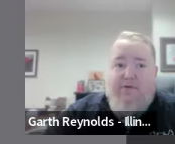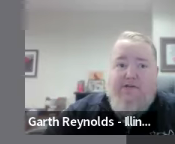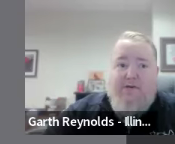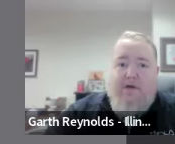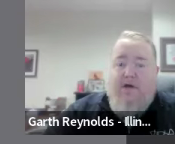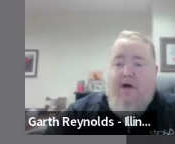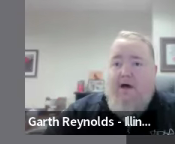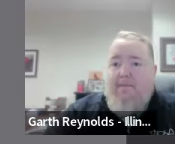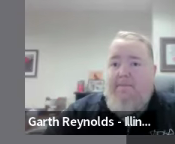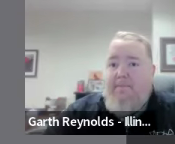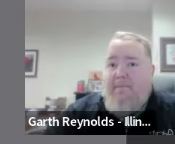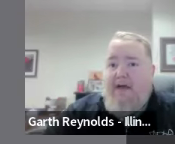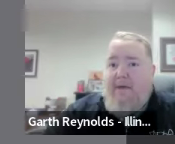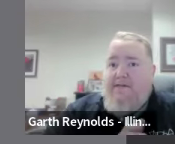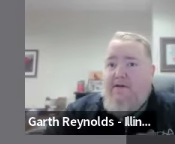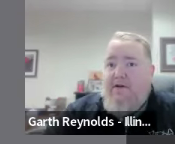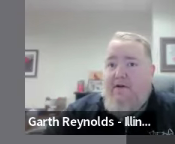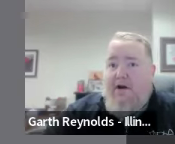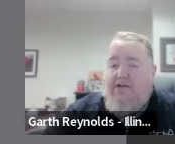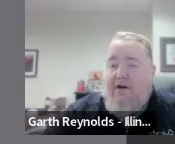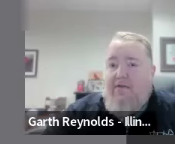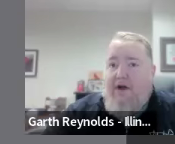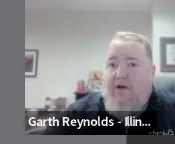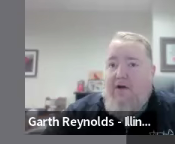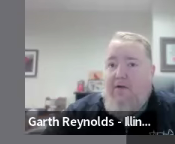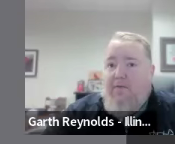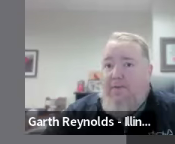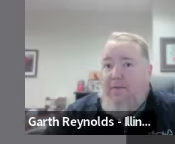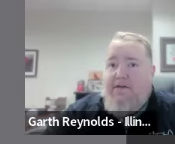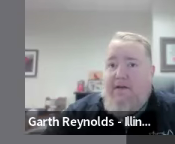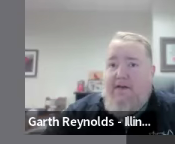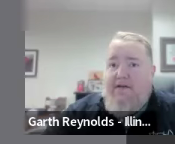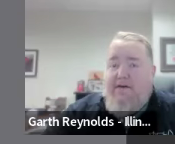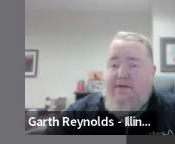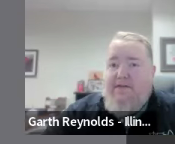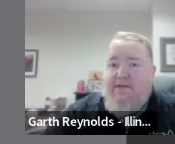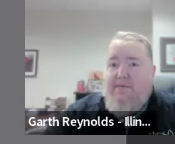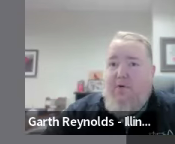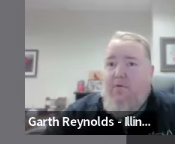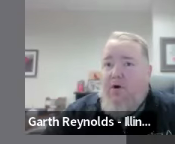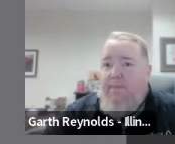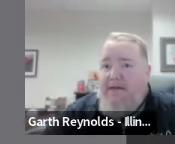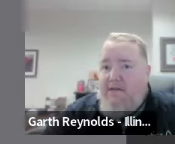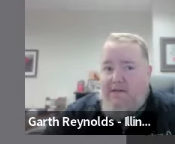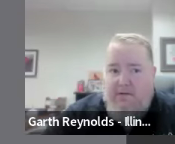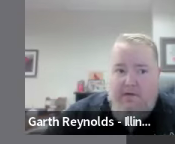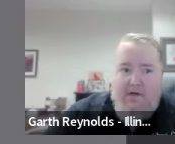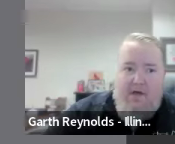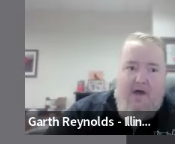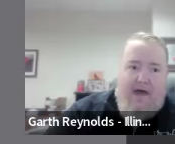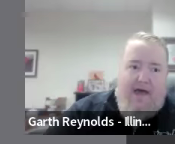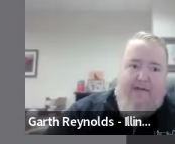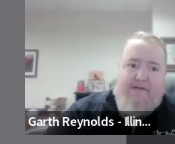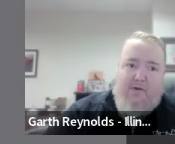a blue issue. Mike Meinsinger, our chair of our committee, always says it's a pro-mortar and pestle